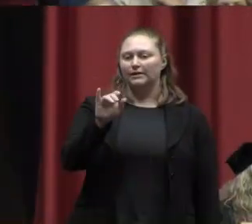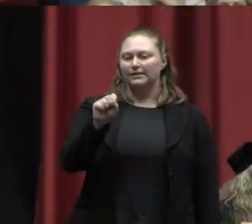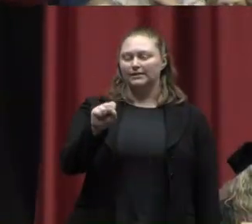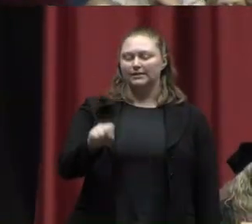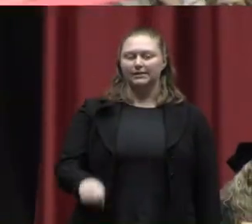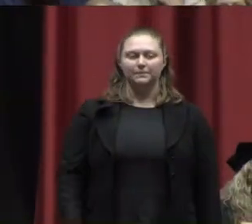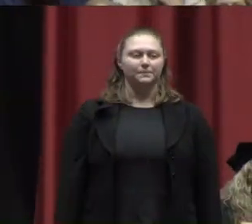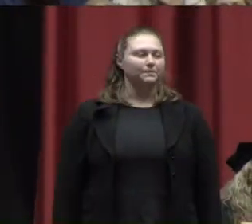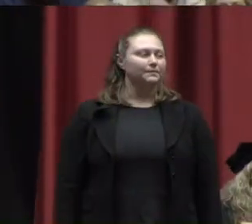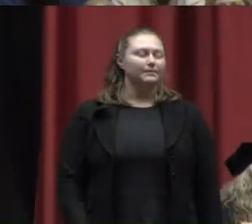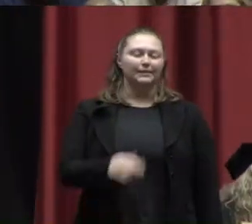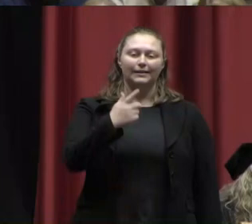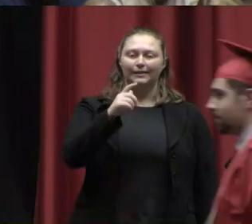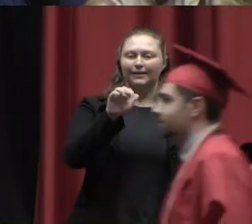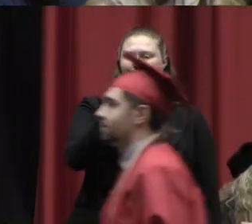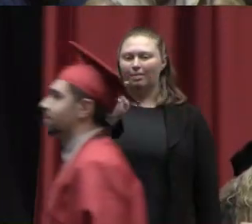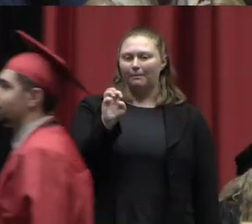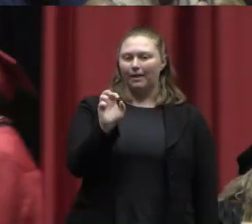Cameron Gillen.